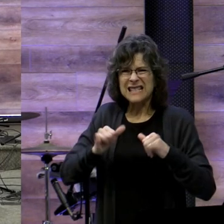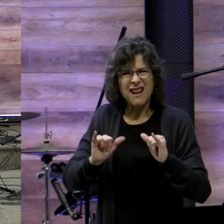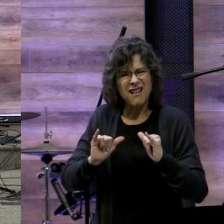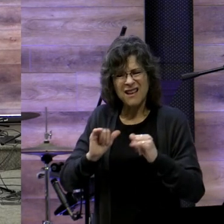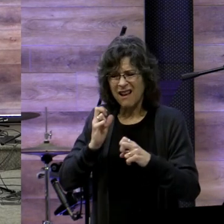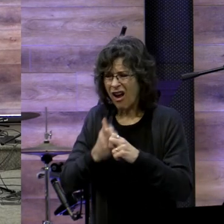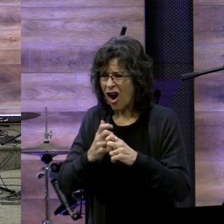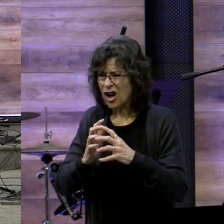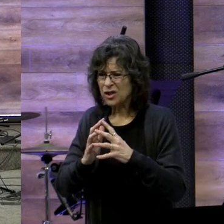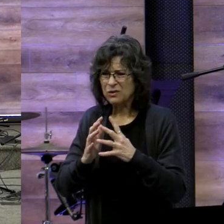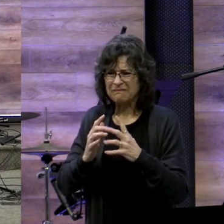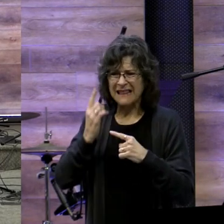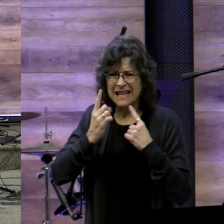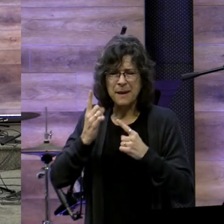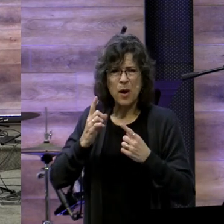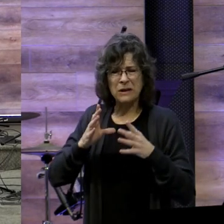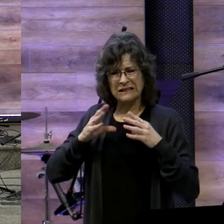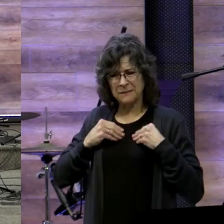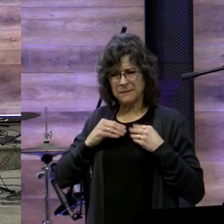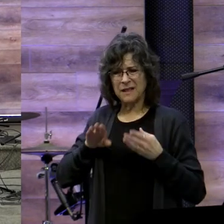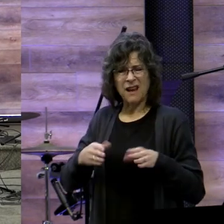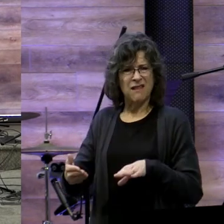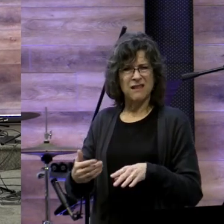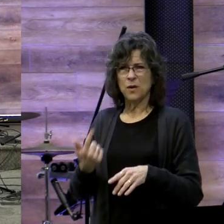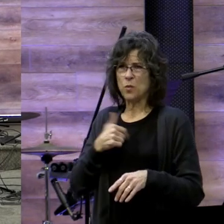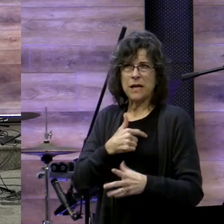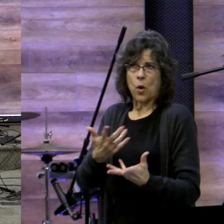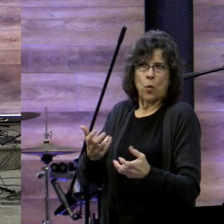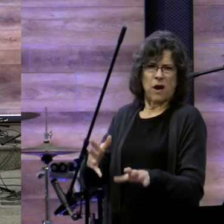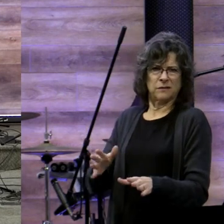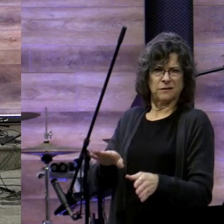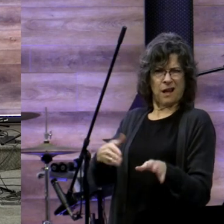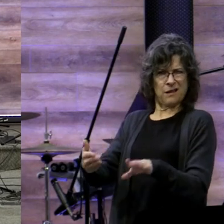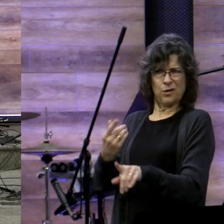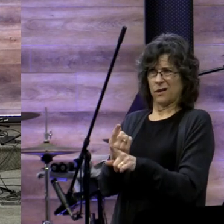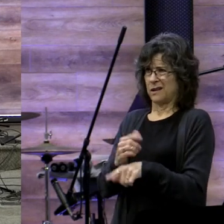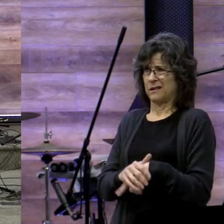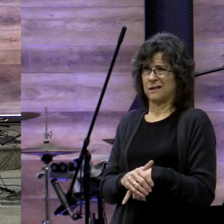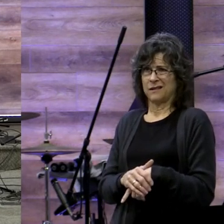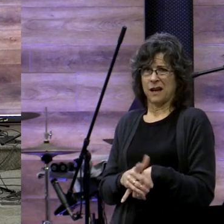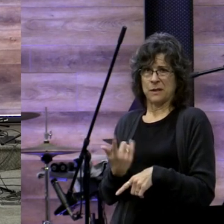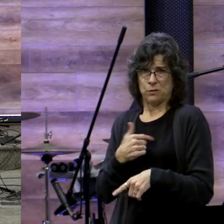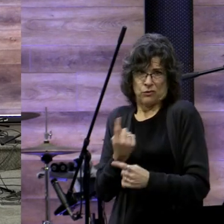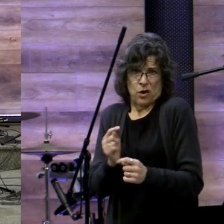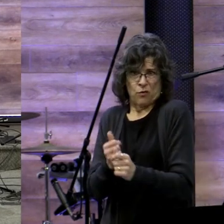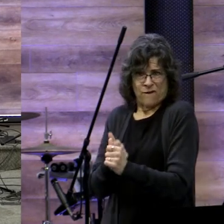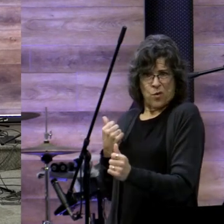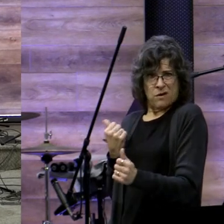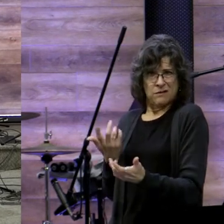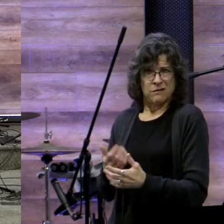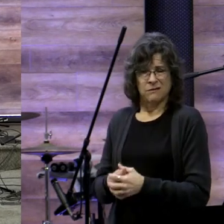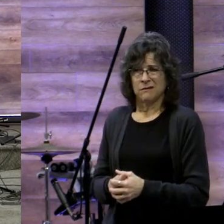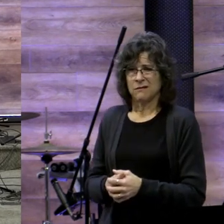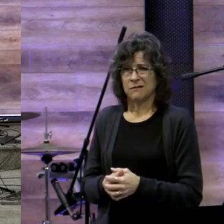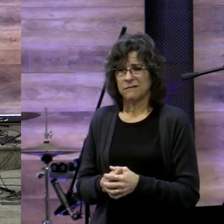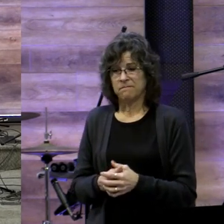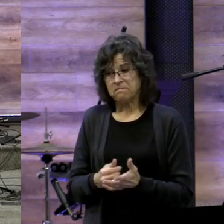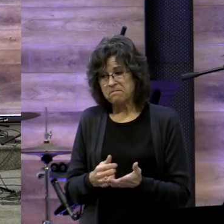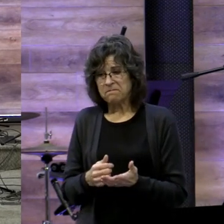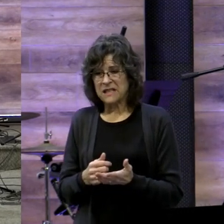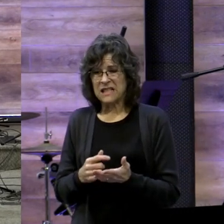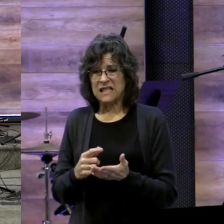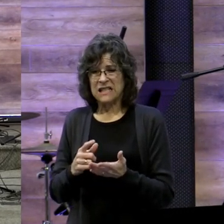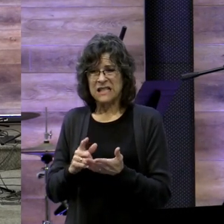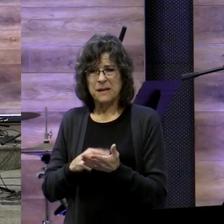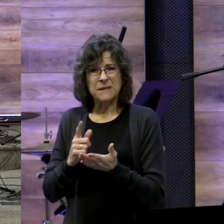death is something that we usually like to avoid, if we're honest. But there's times, rather inconvenient times, where it